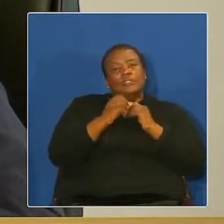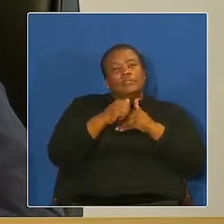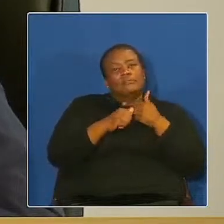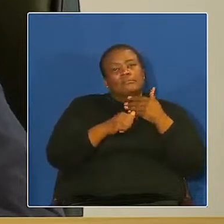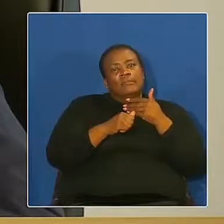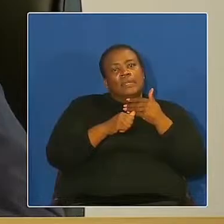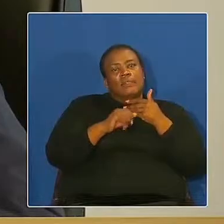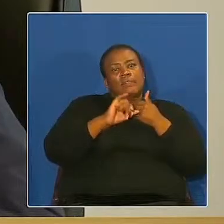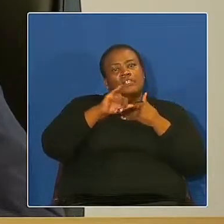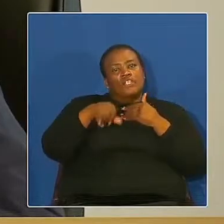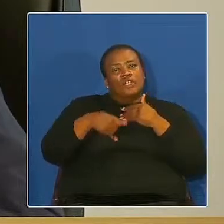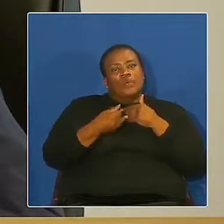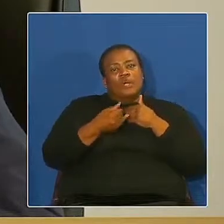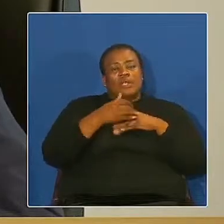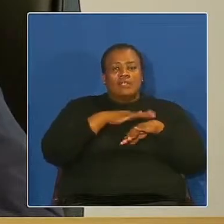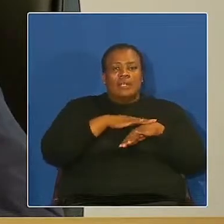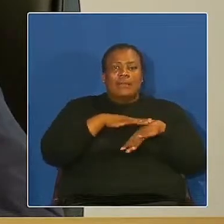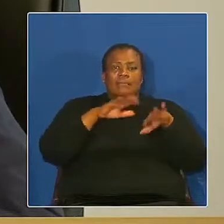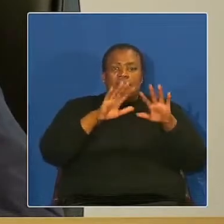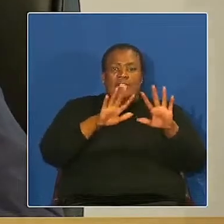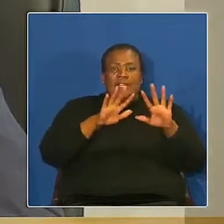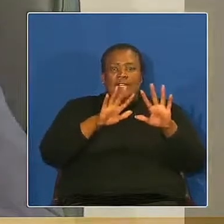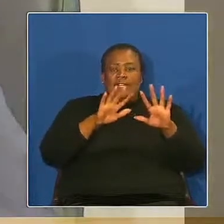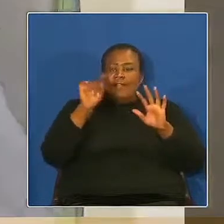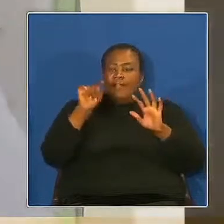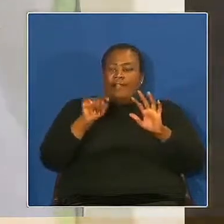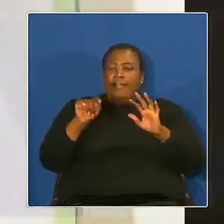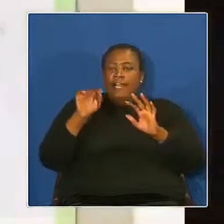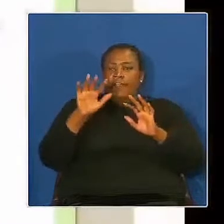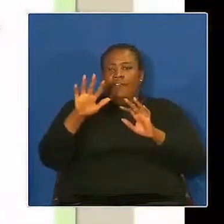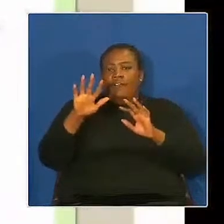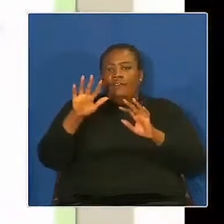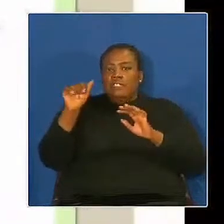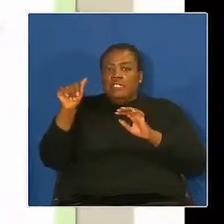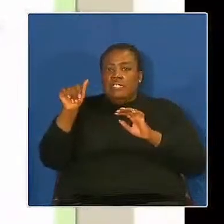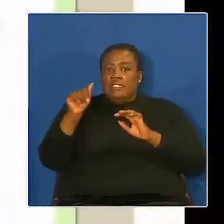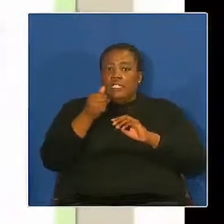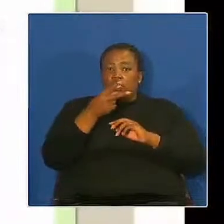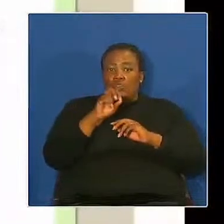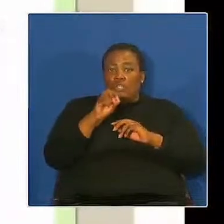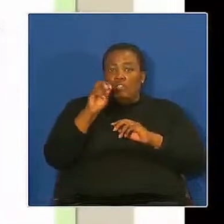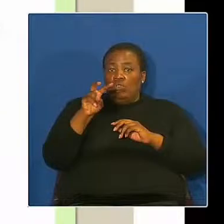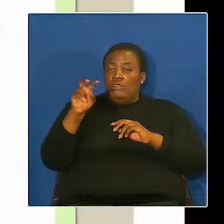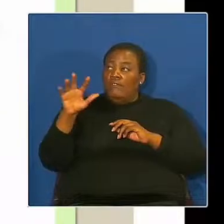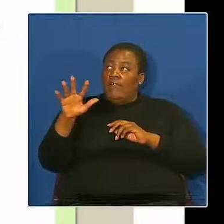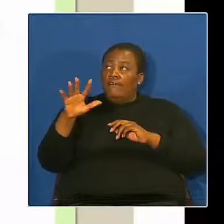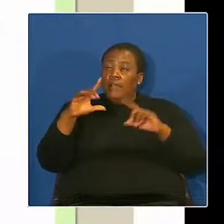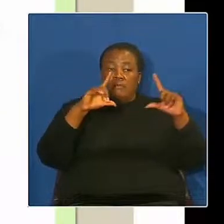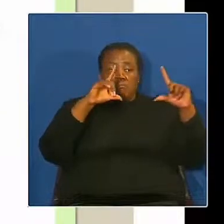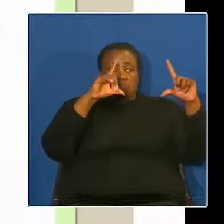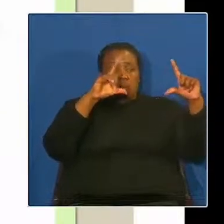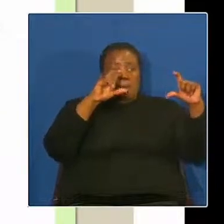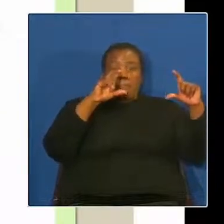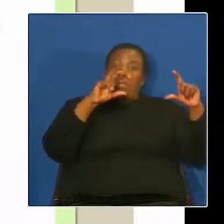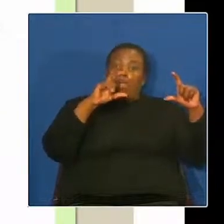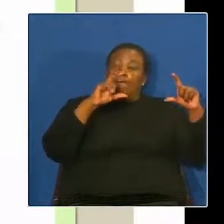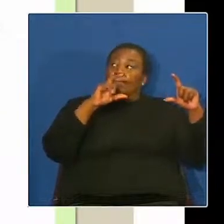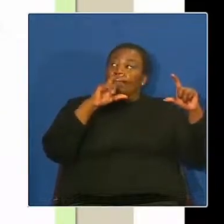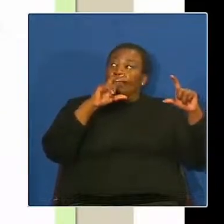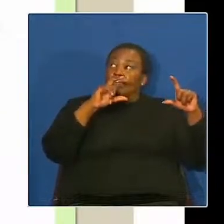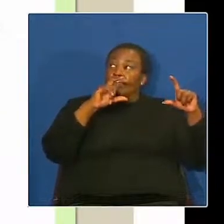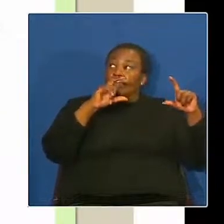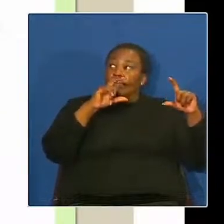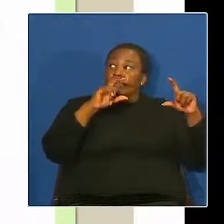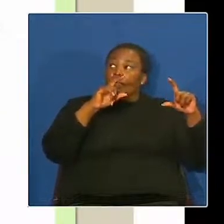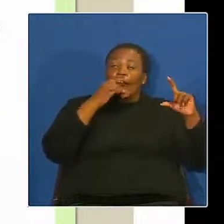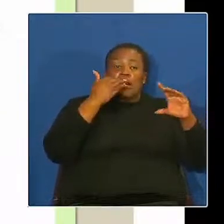at 10:56, that is still 2025, the screenshot of